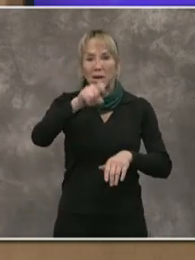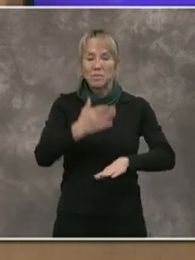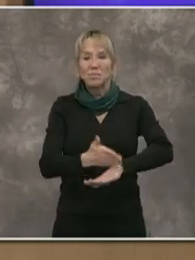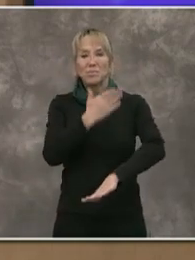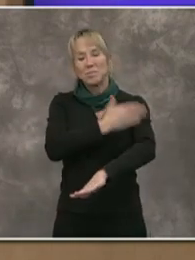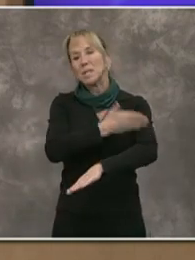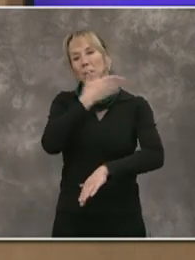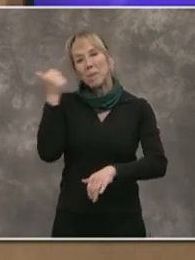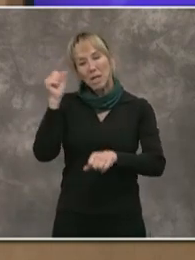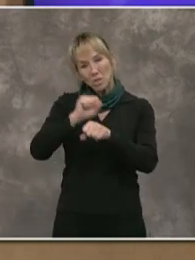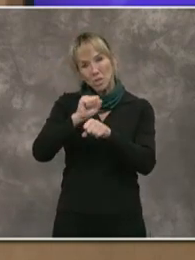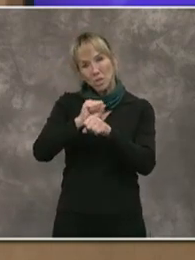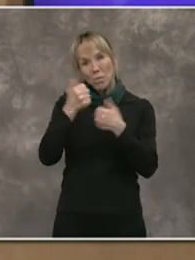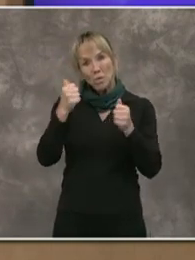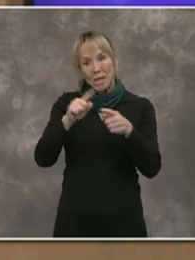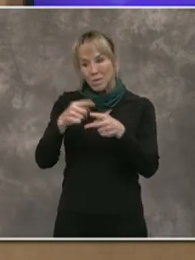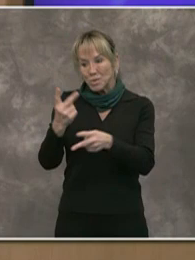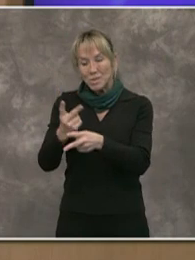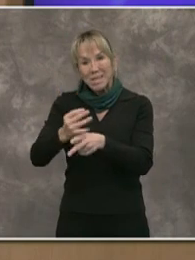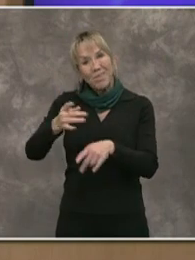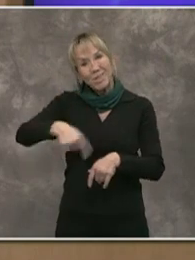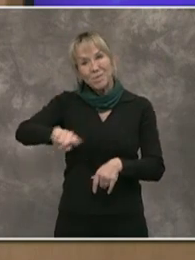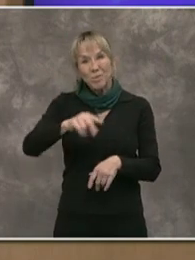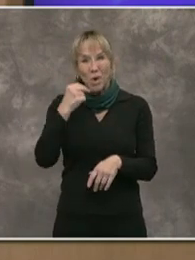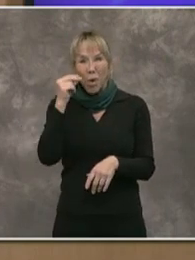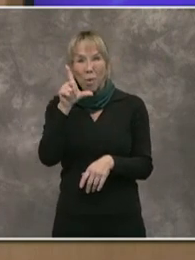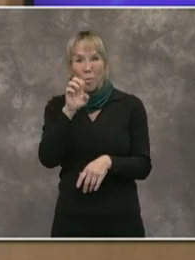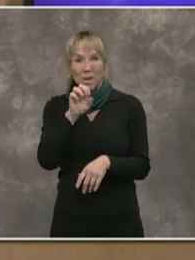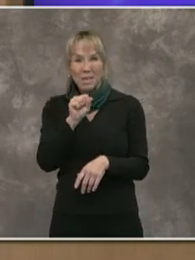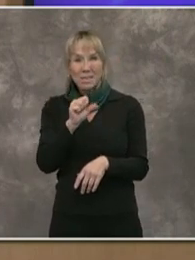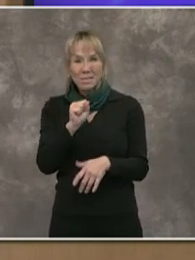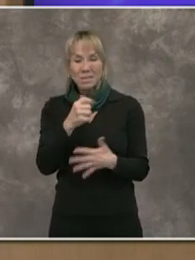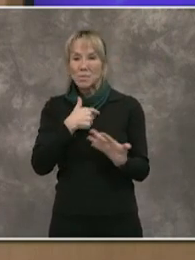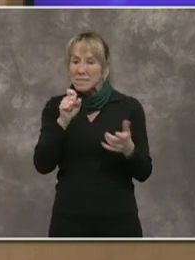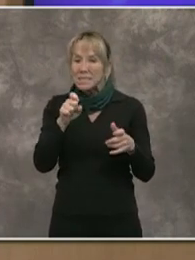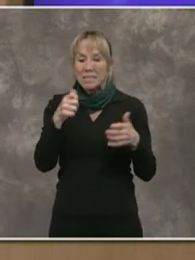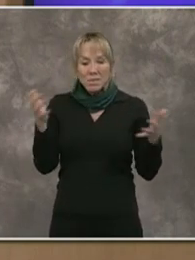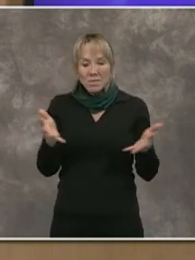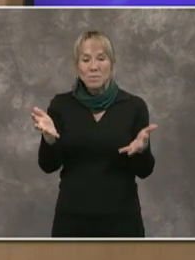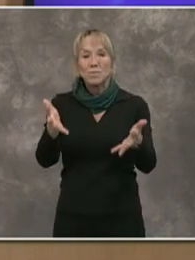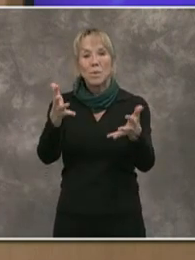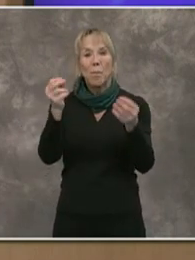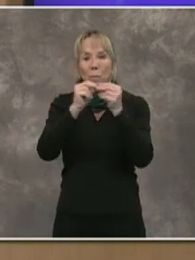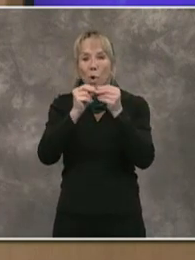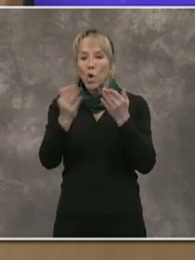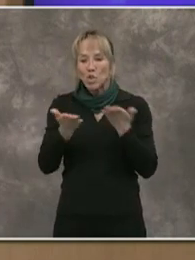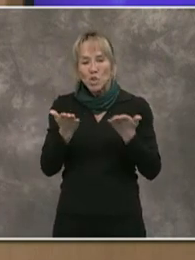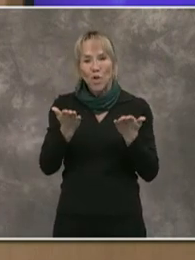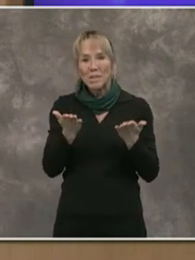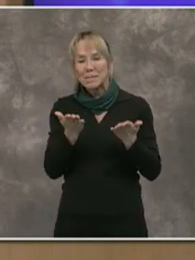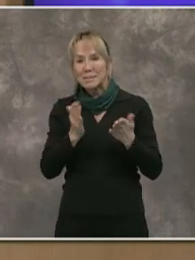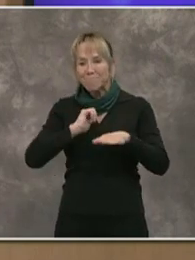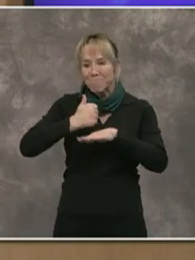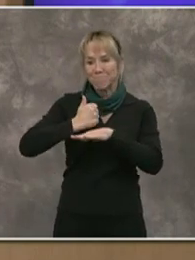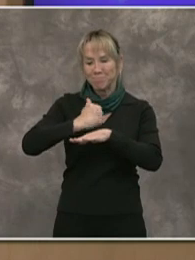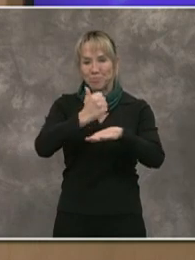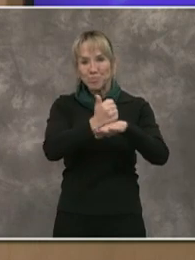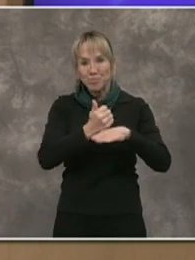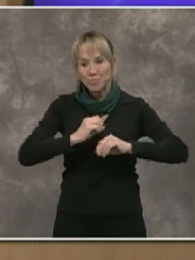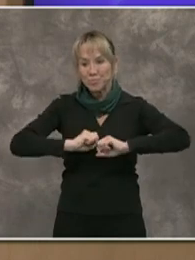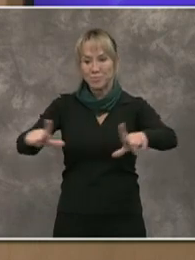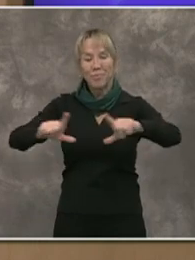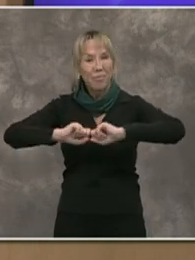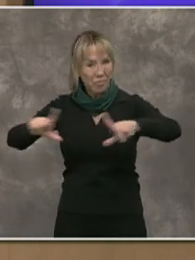us engaged in trying to care for the homeless, and doing everything we can to get more of those services up and out and